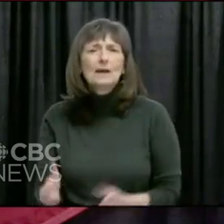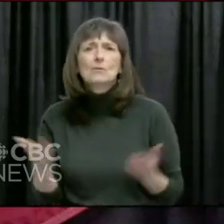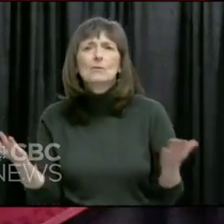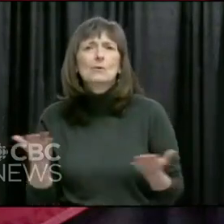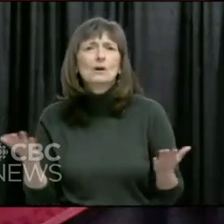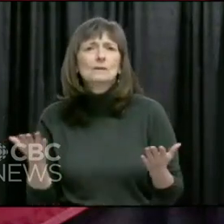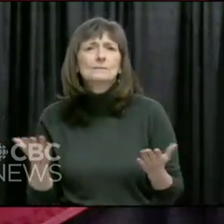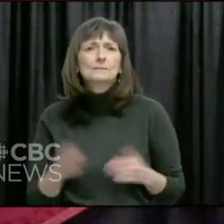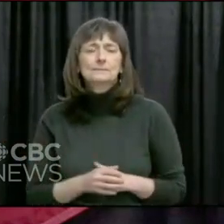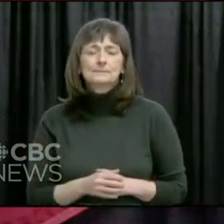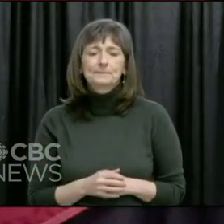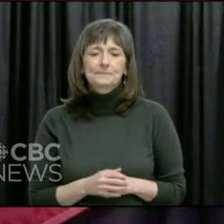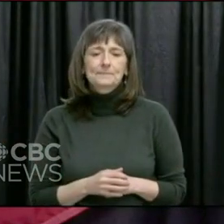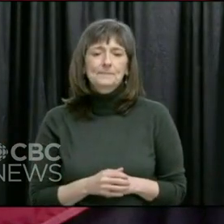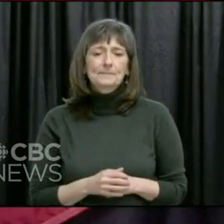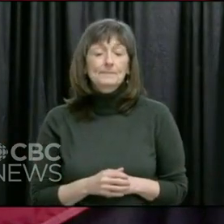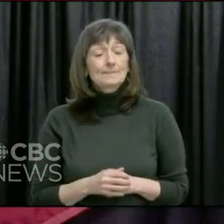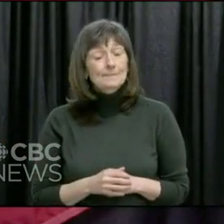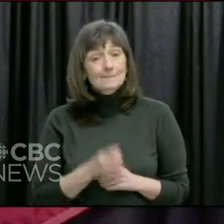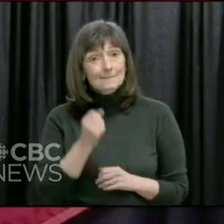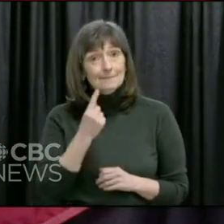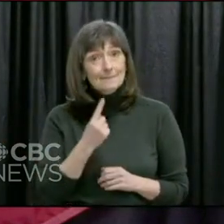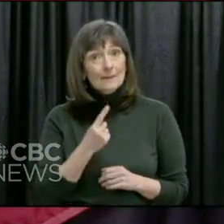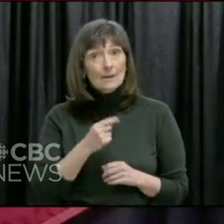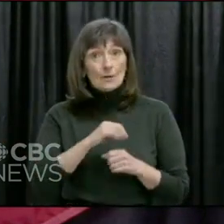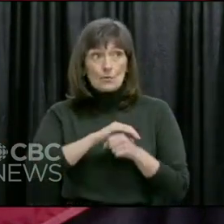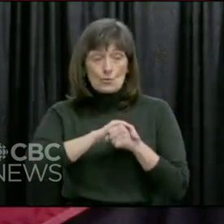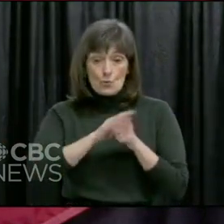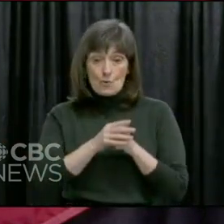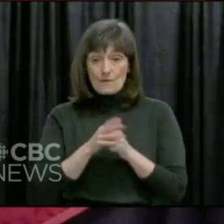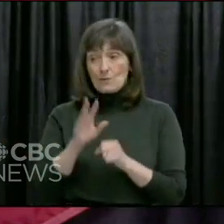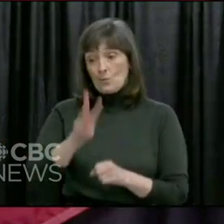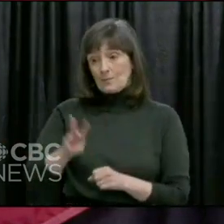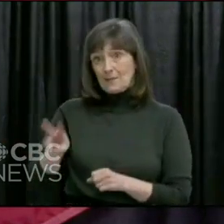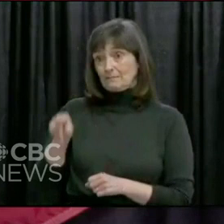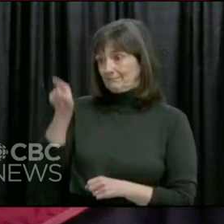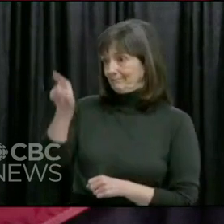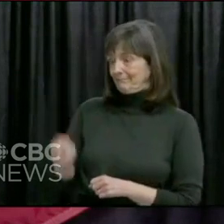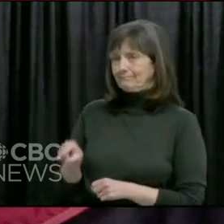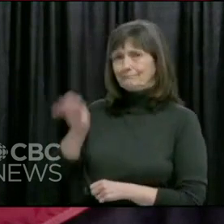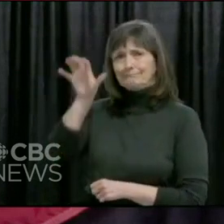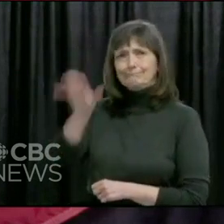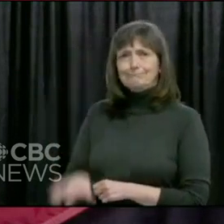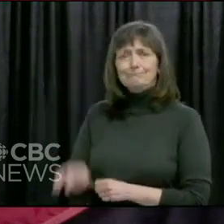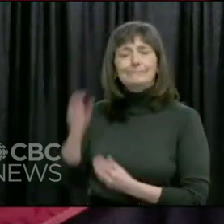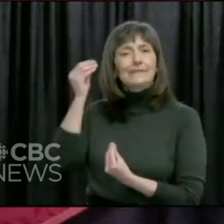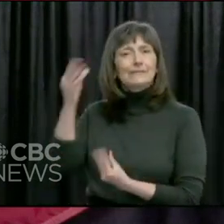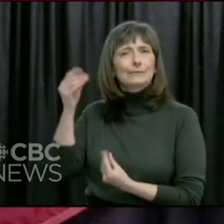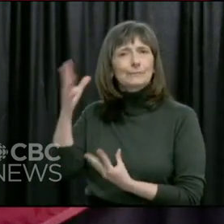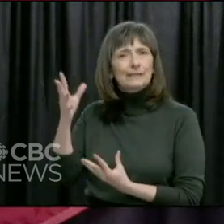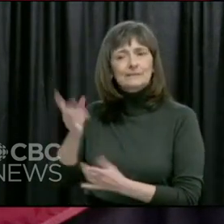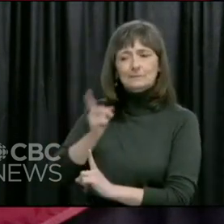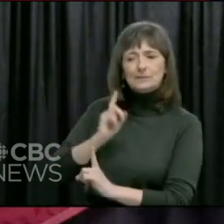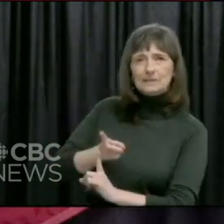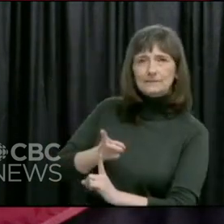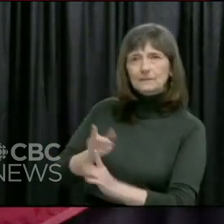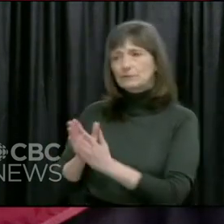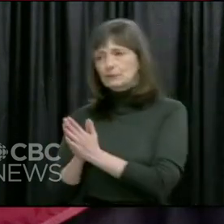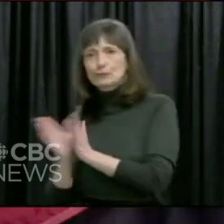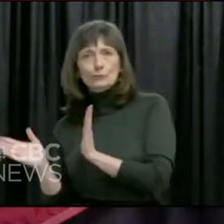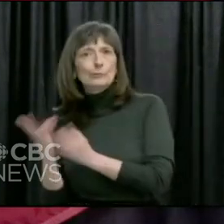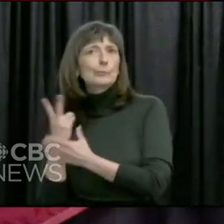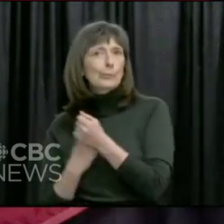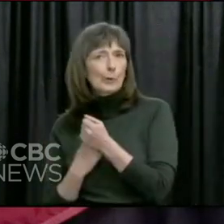for reopening. So keep in mind that the COVID-19 website has lots of information there, both specific and in general. Go to